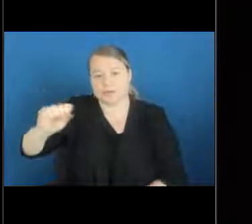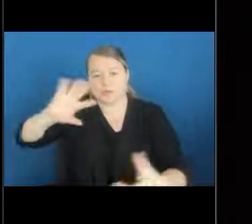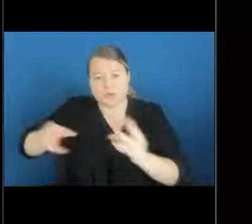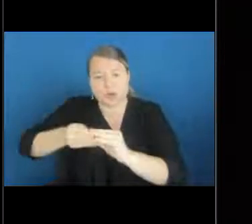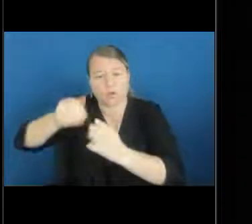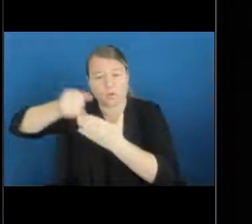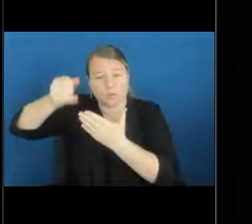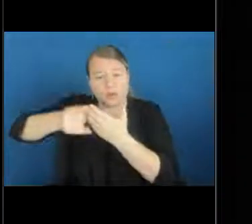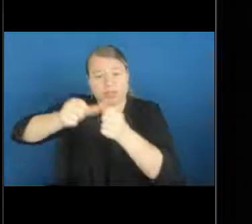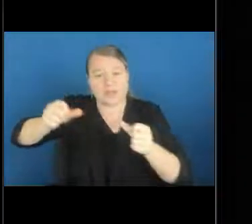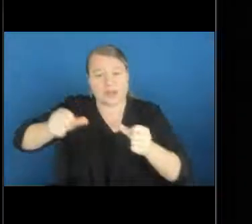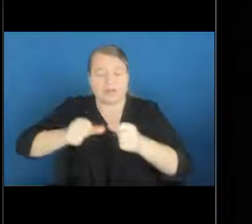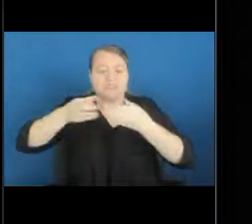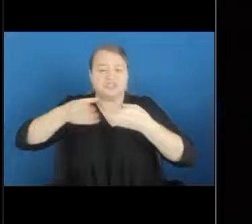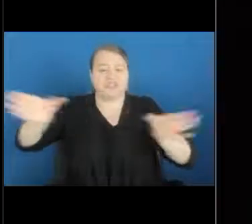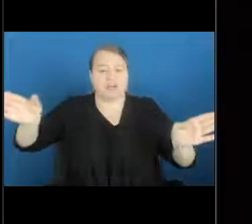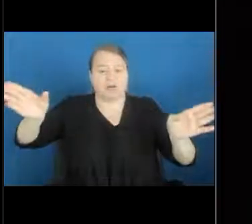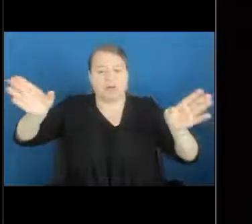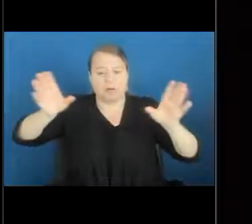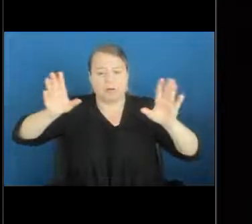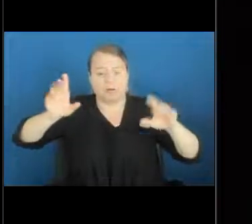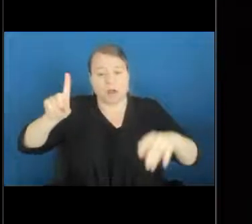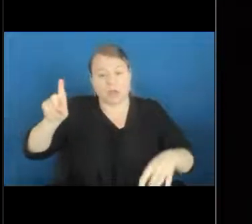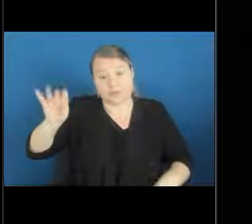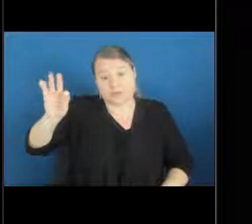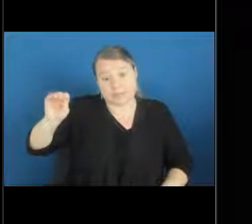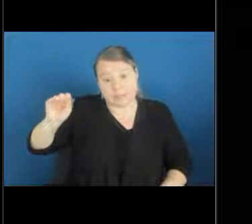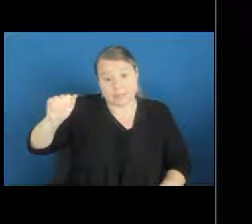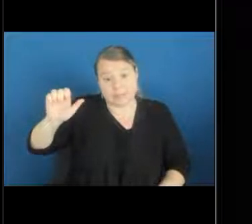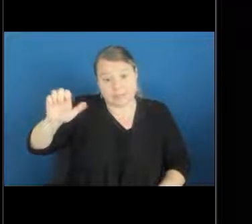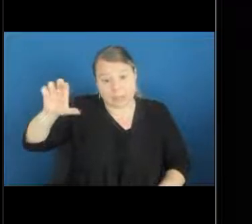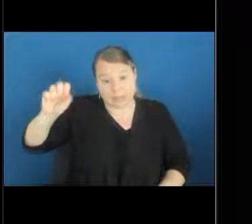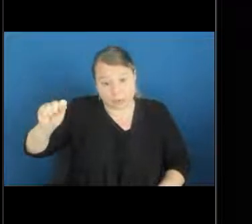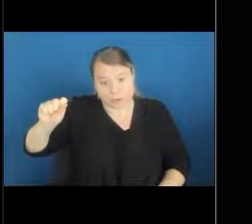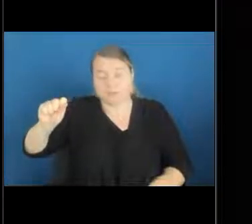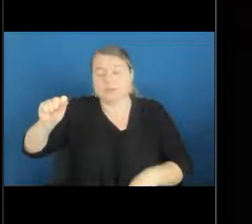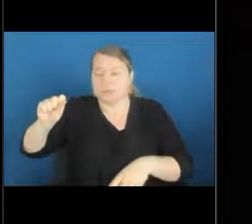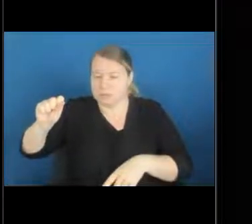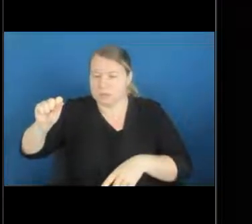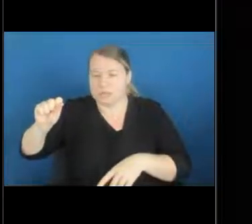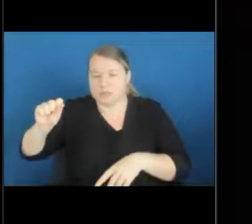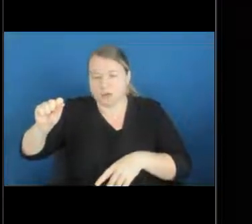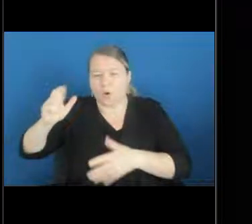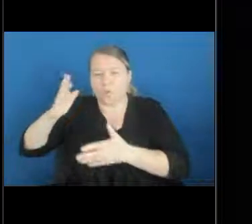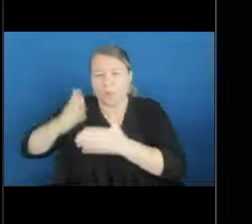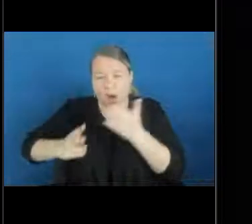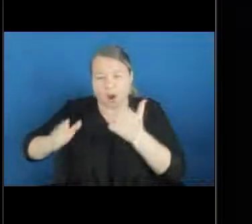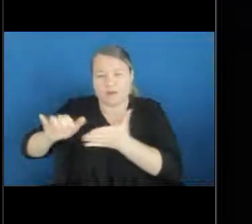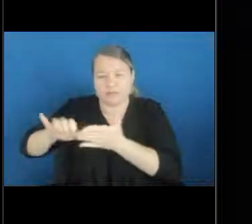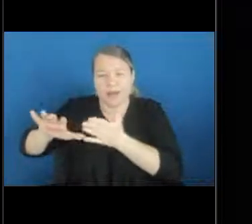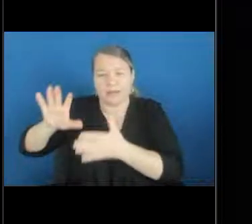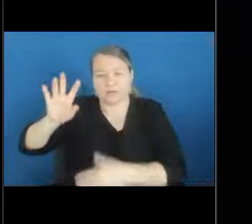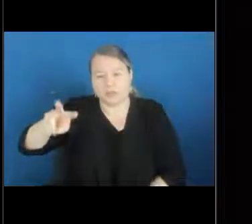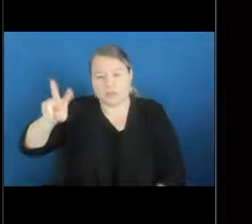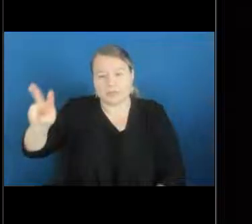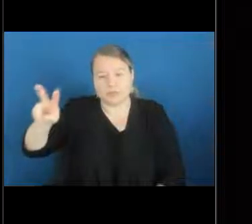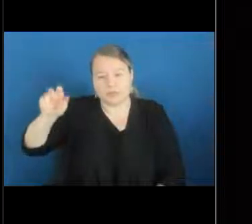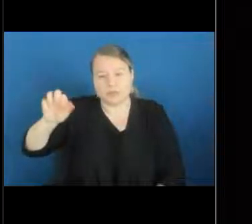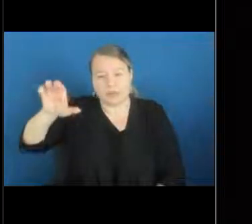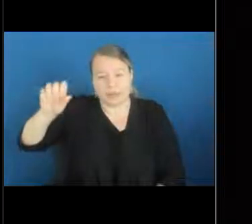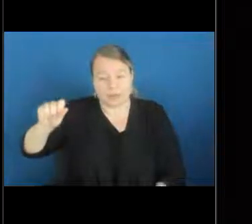general statement, is about 190 acres. And of that, 22 acres of forest land under the current concept